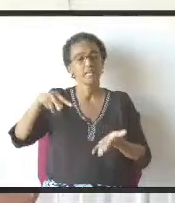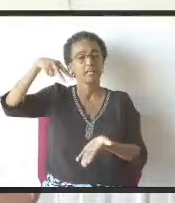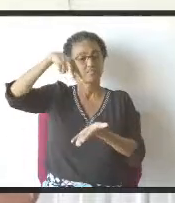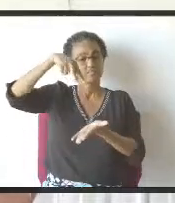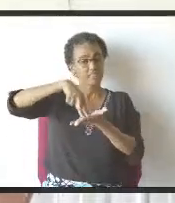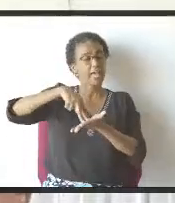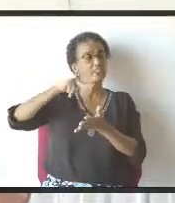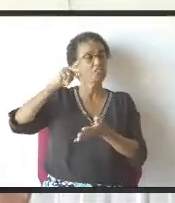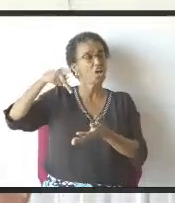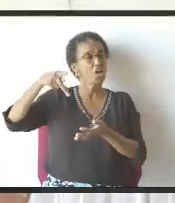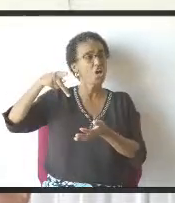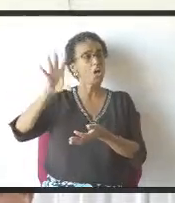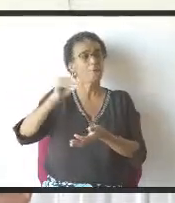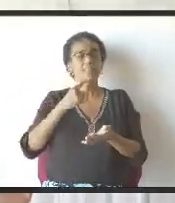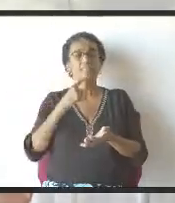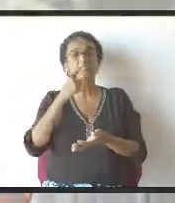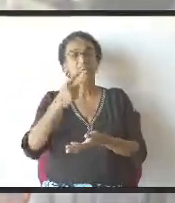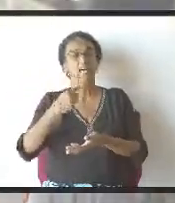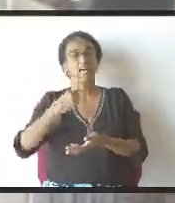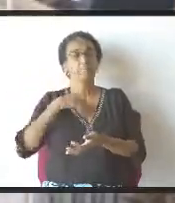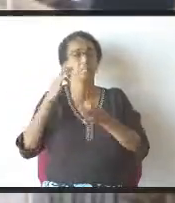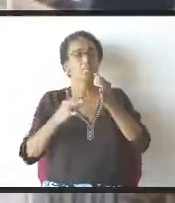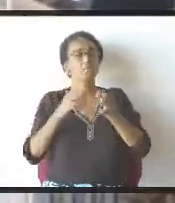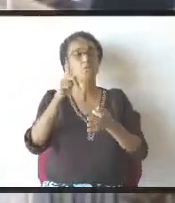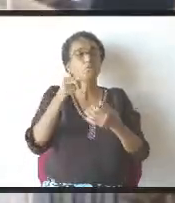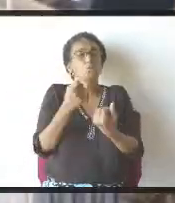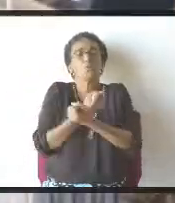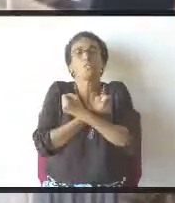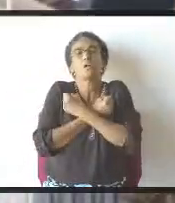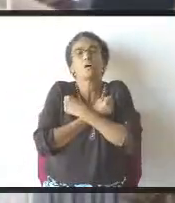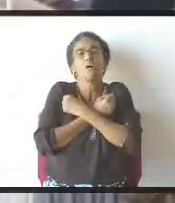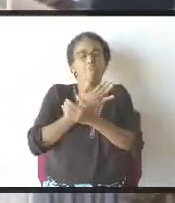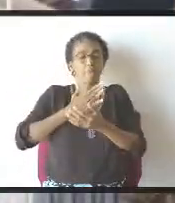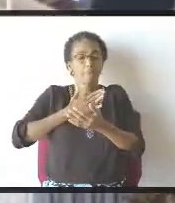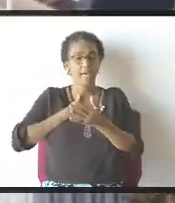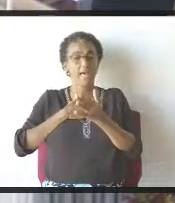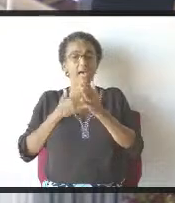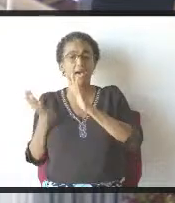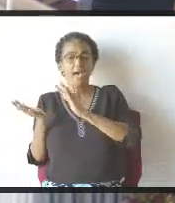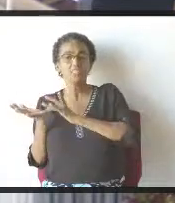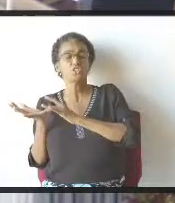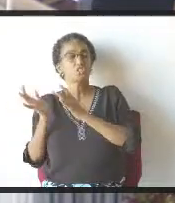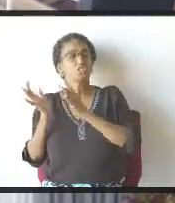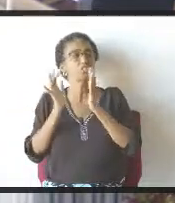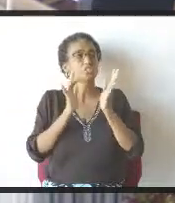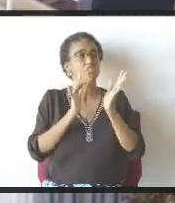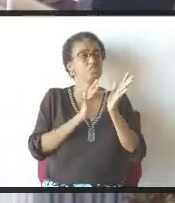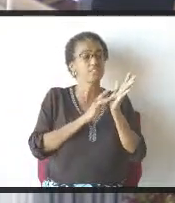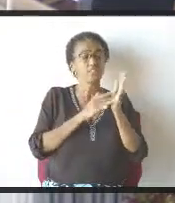Jesus. Stand up and tell me if you love my Jesus.